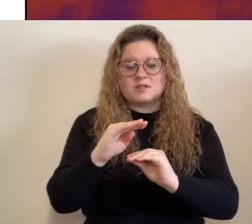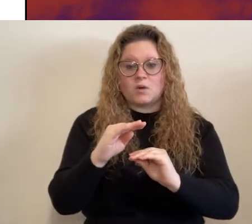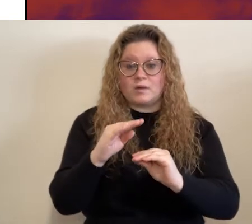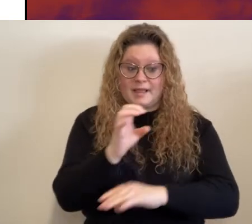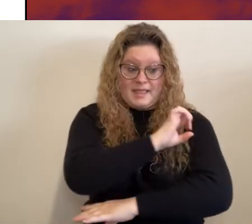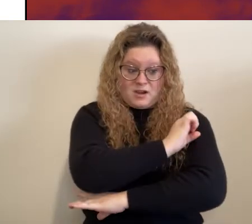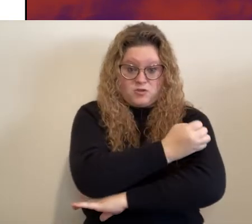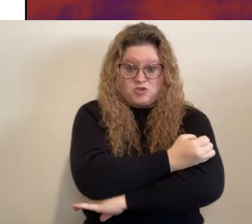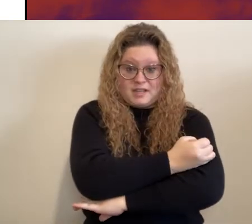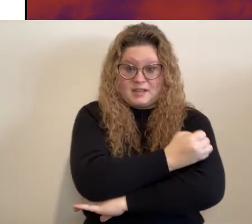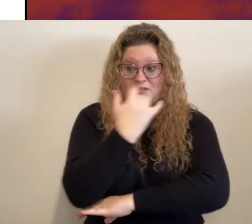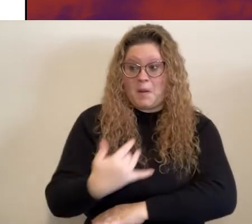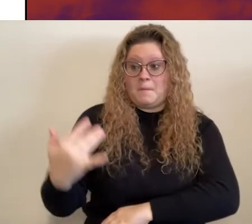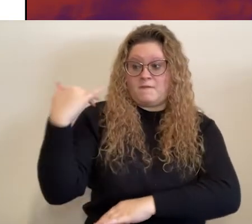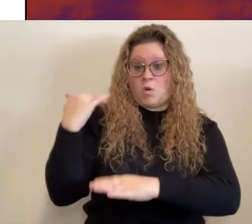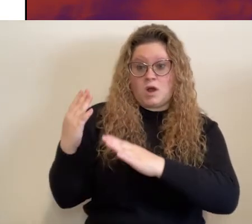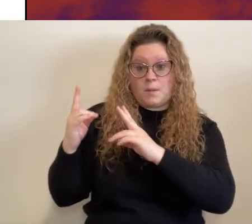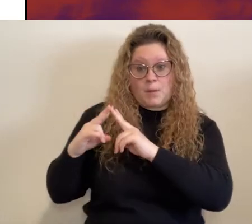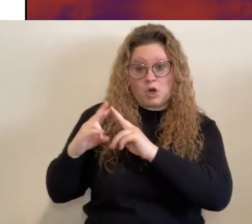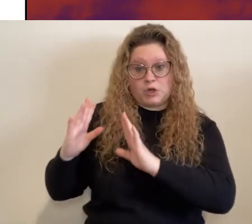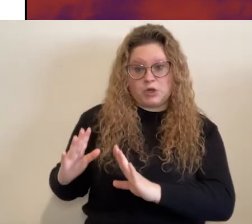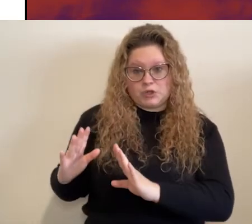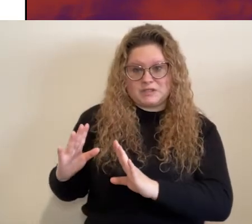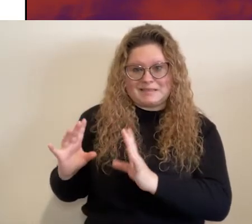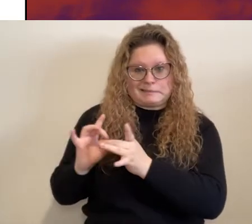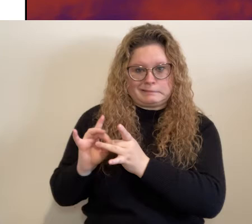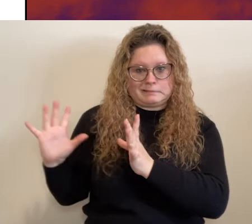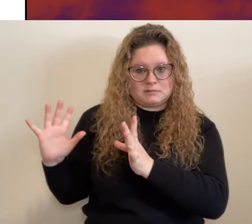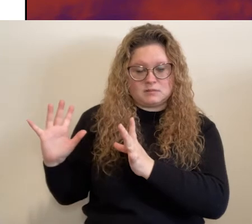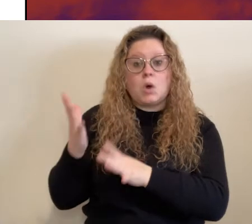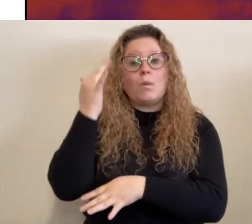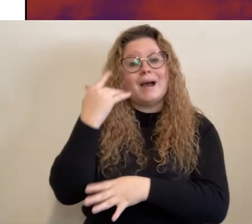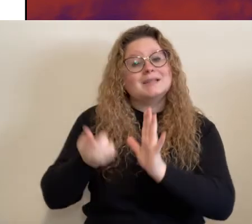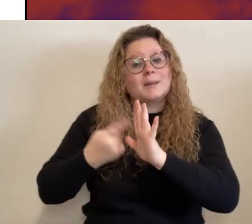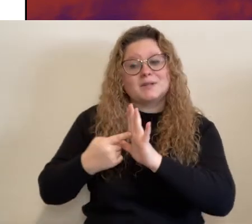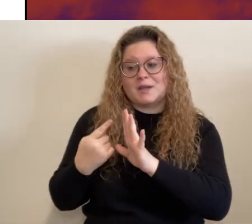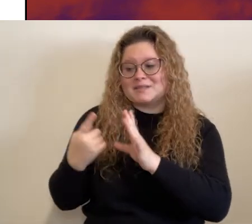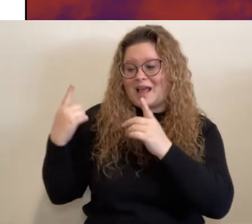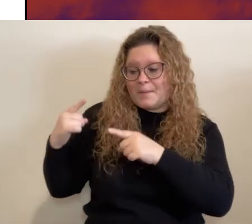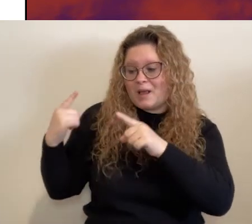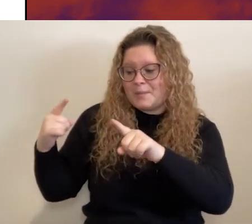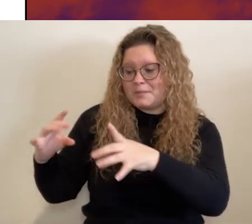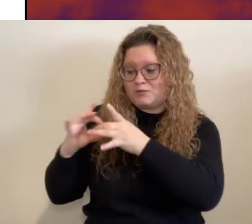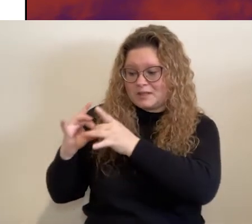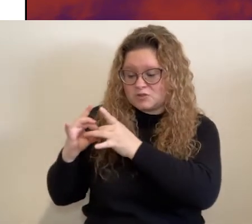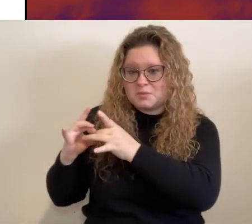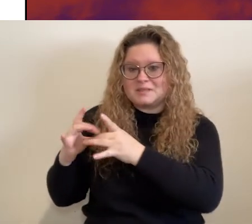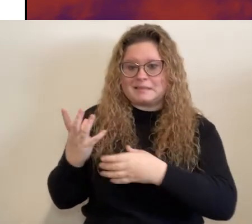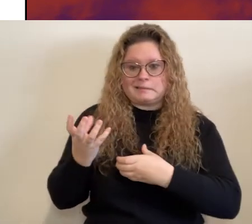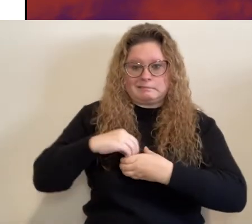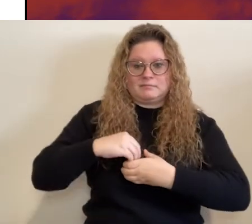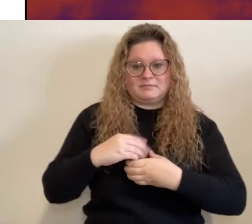from previous past partners because their consciously get trapped in the body and you have this sort of fog. So removing that so that you can be